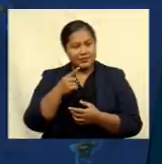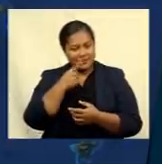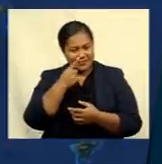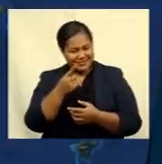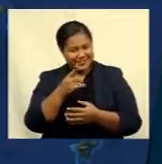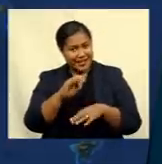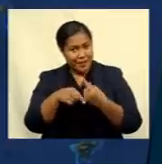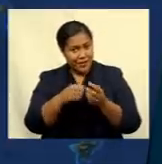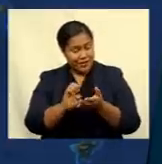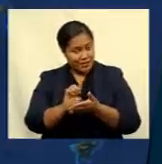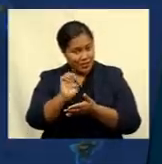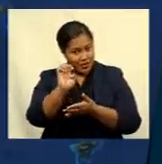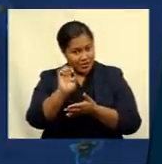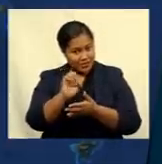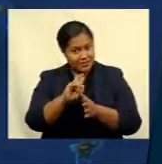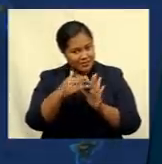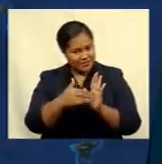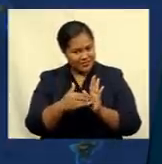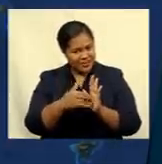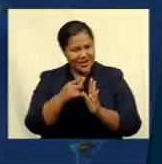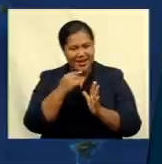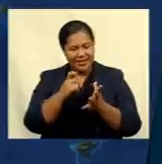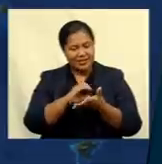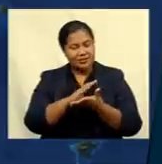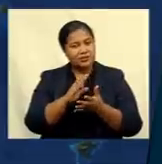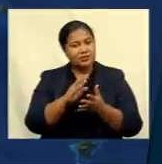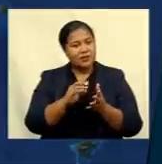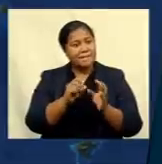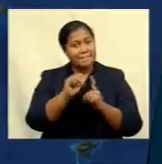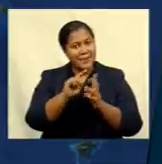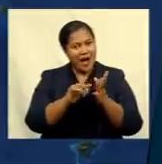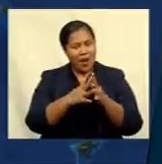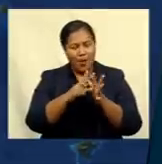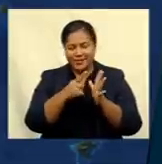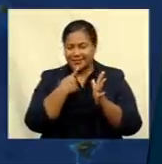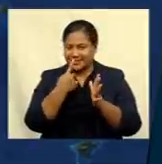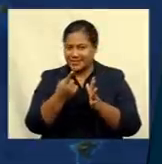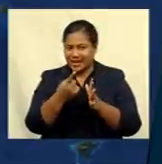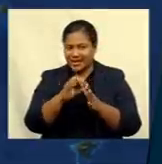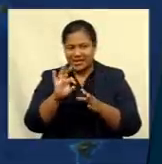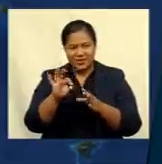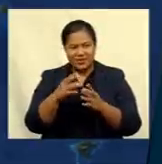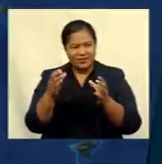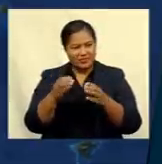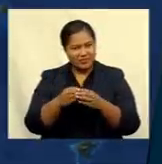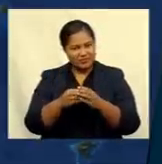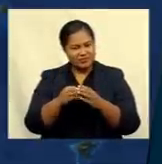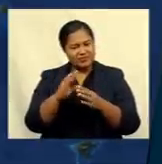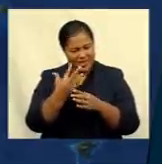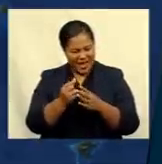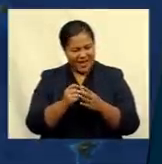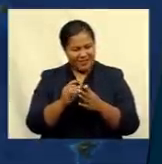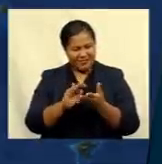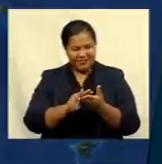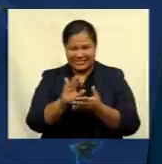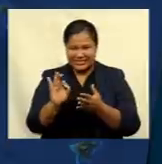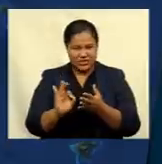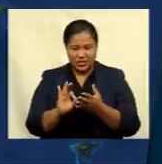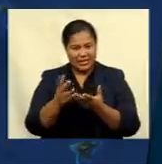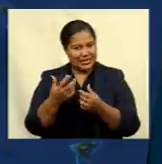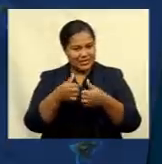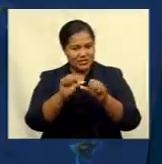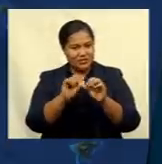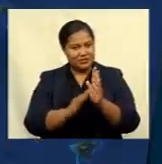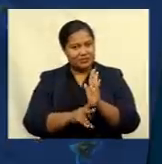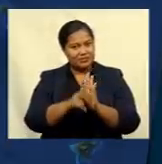the economy, Fed Chair Jerome Powell said that the central bank is nowhere near considering a rate hike. The US dollar saw a bit